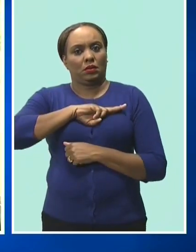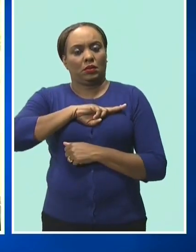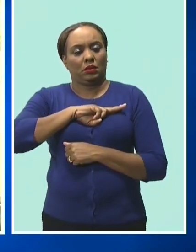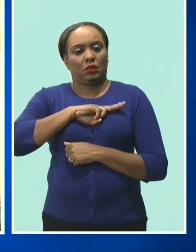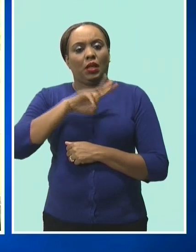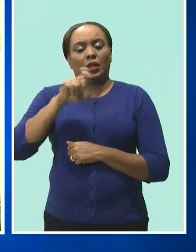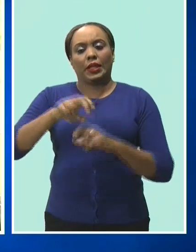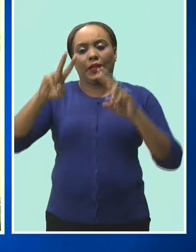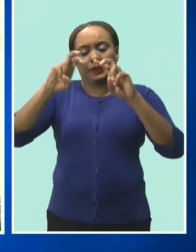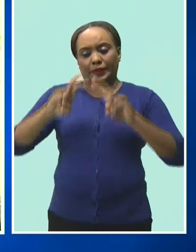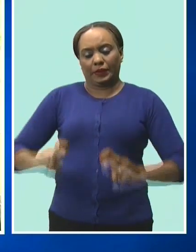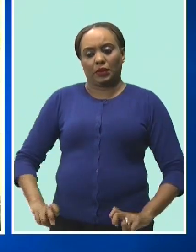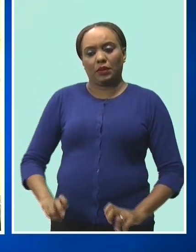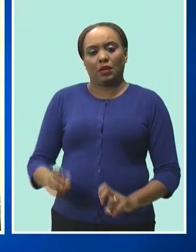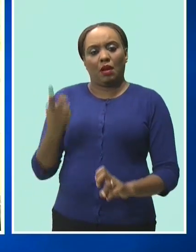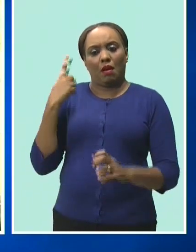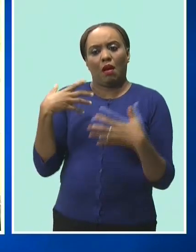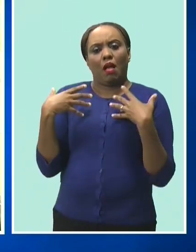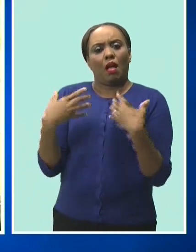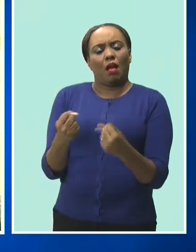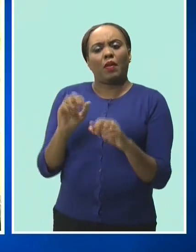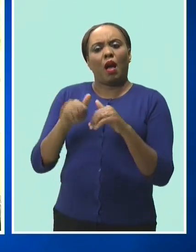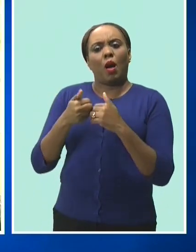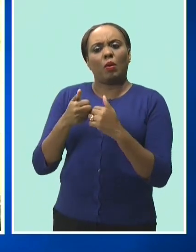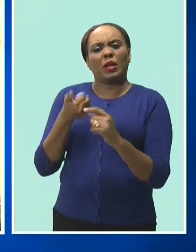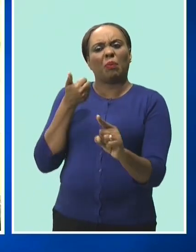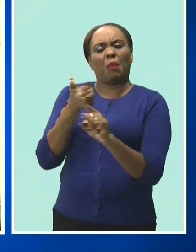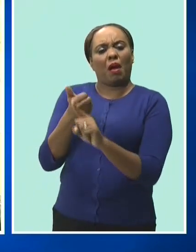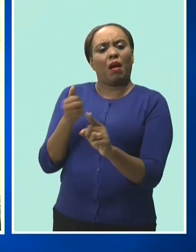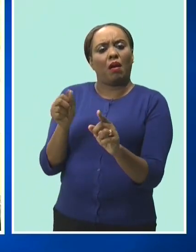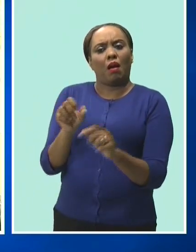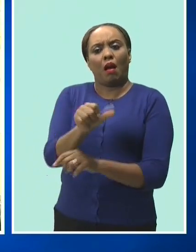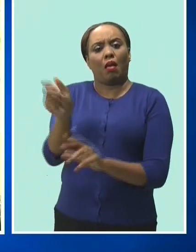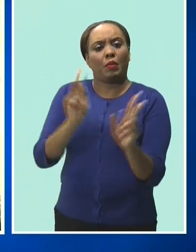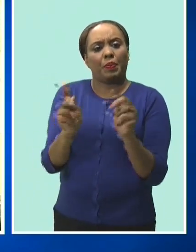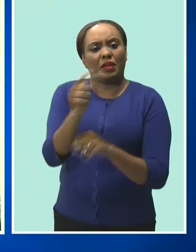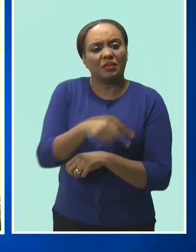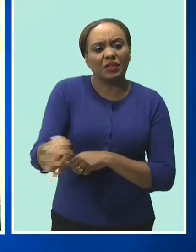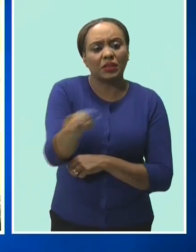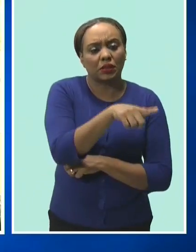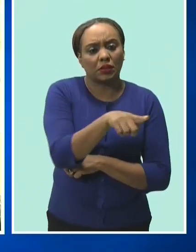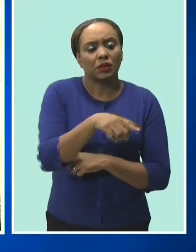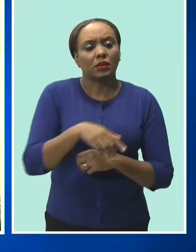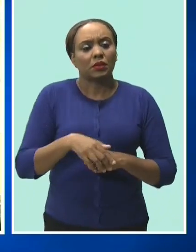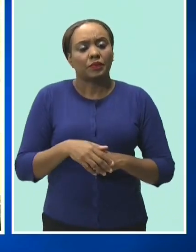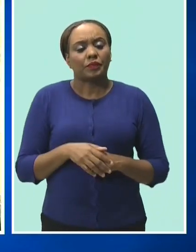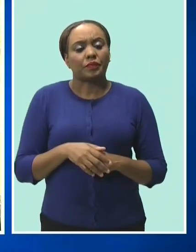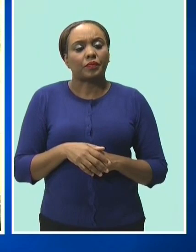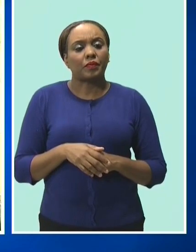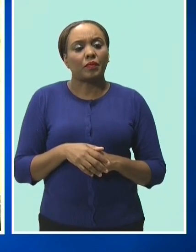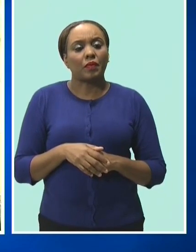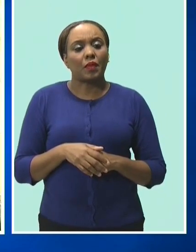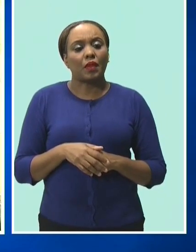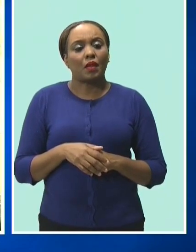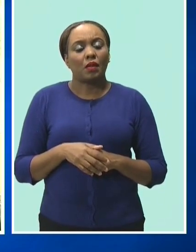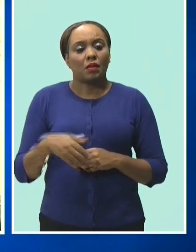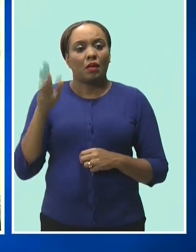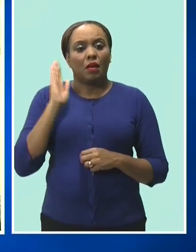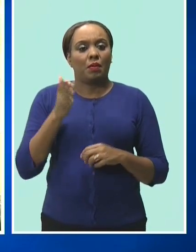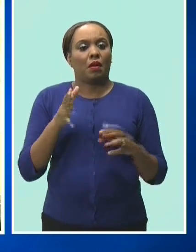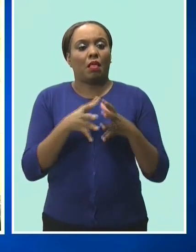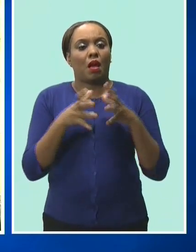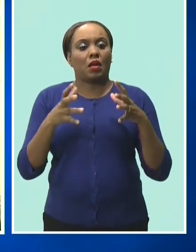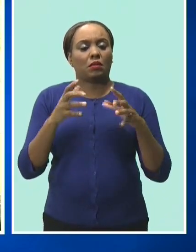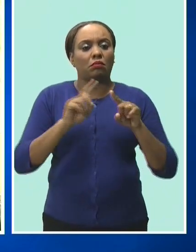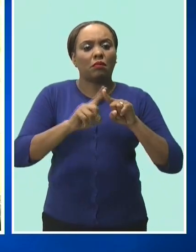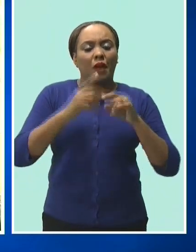So CARICOM has taken a position that we would be reviewing it in that way. So there'd be a lot of initiatives going